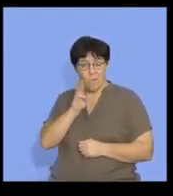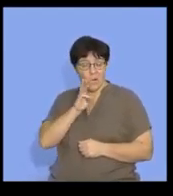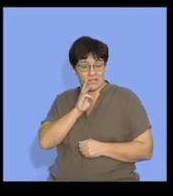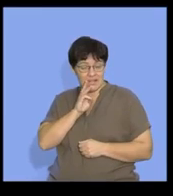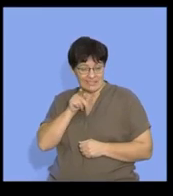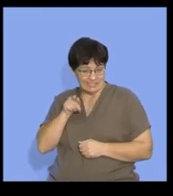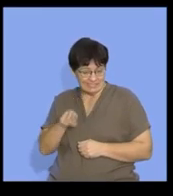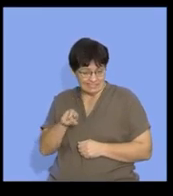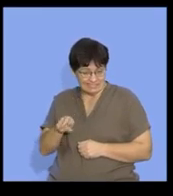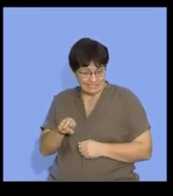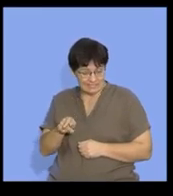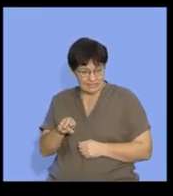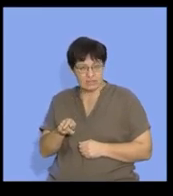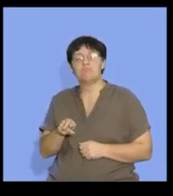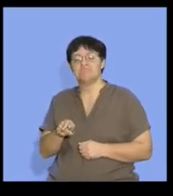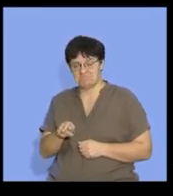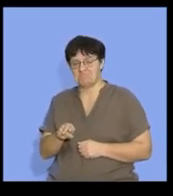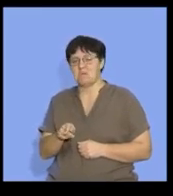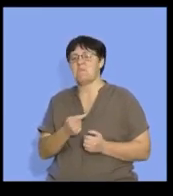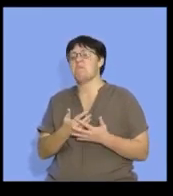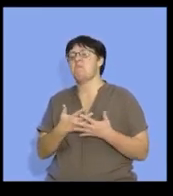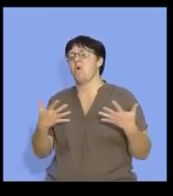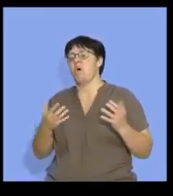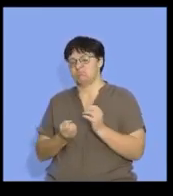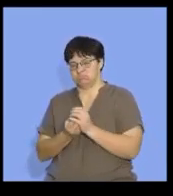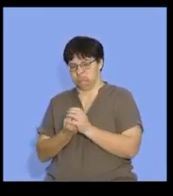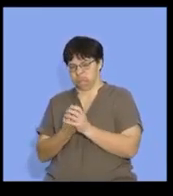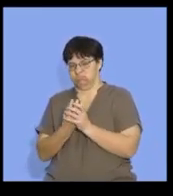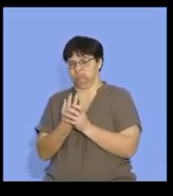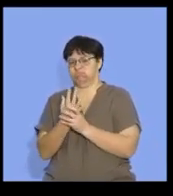will have the most